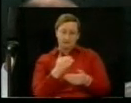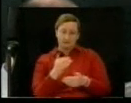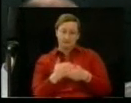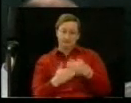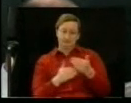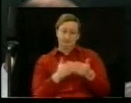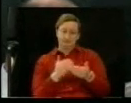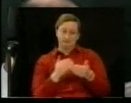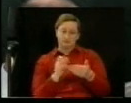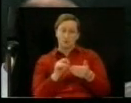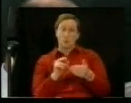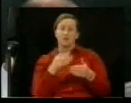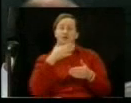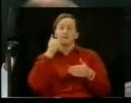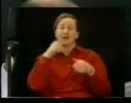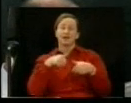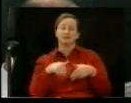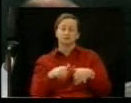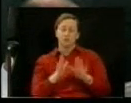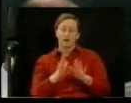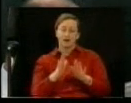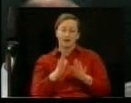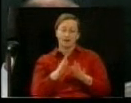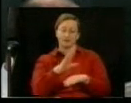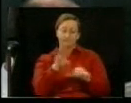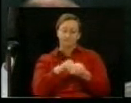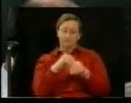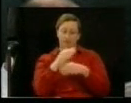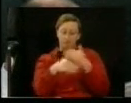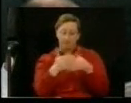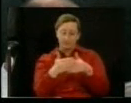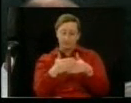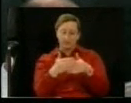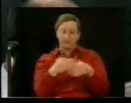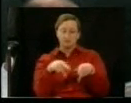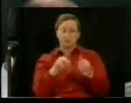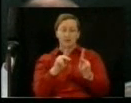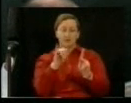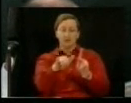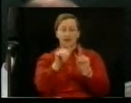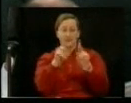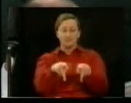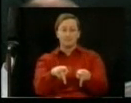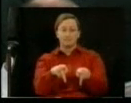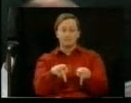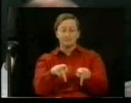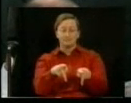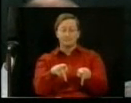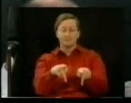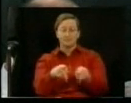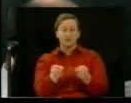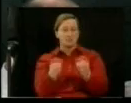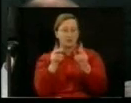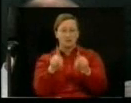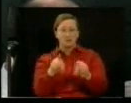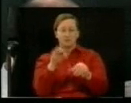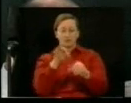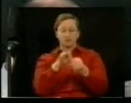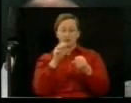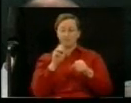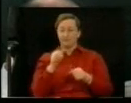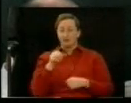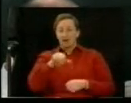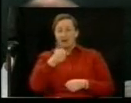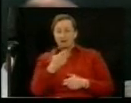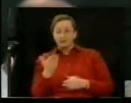the best way to get them involved in the process, is to let them vote. Anything else, you can talk